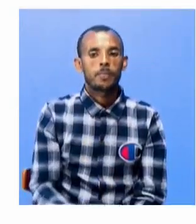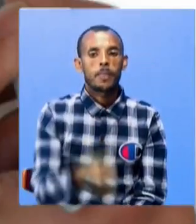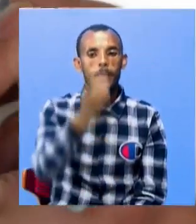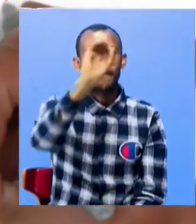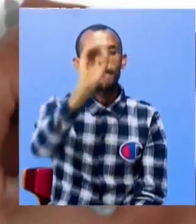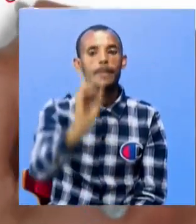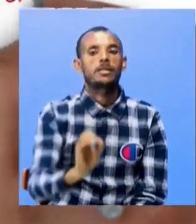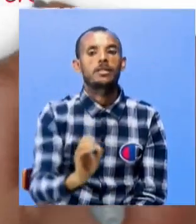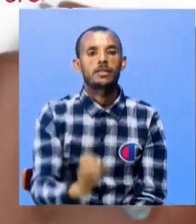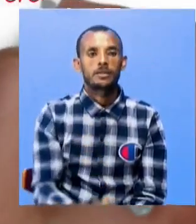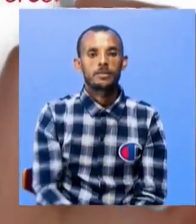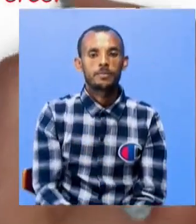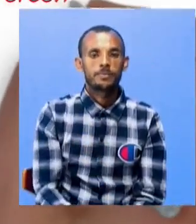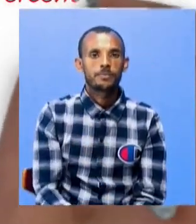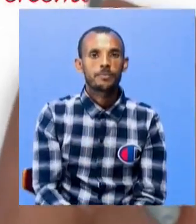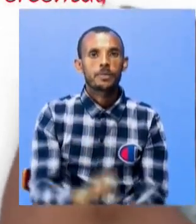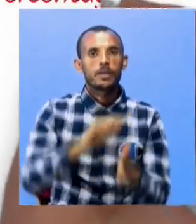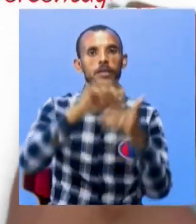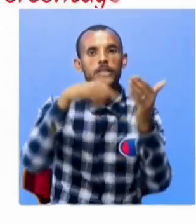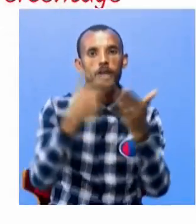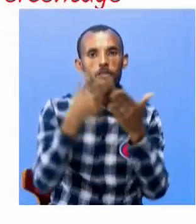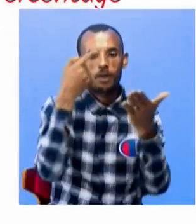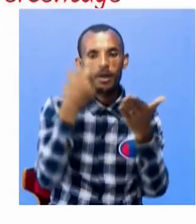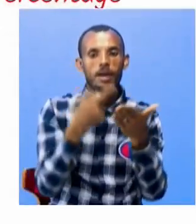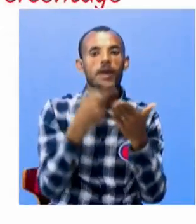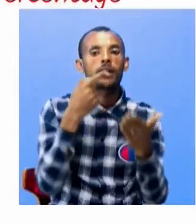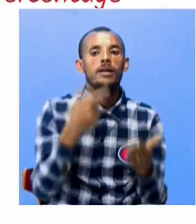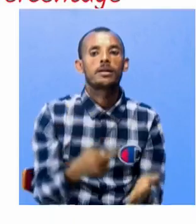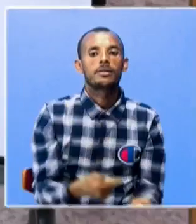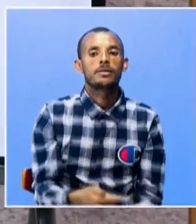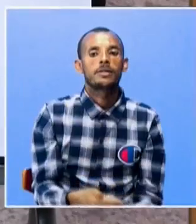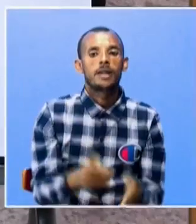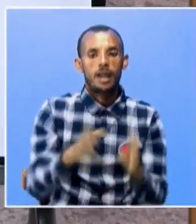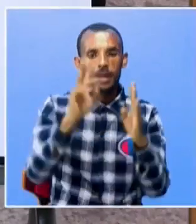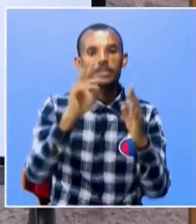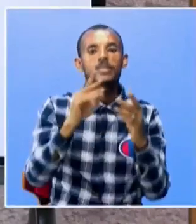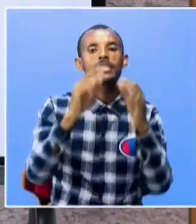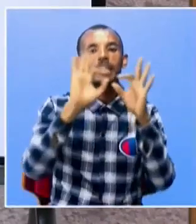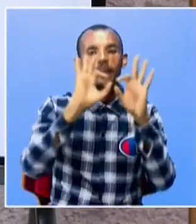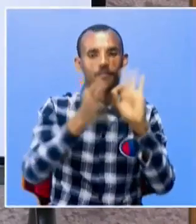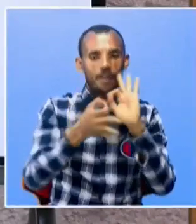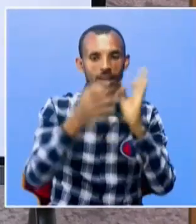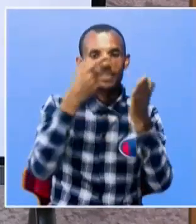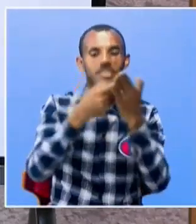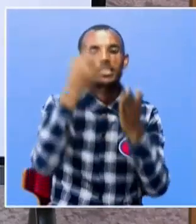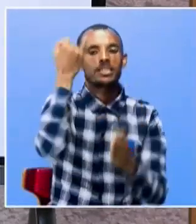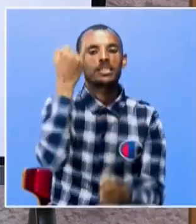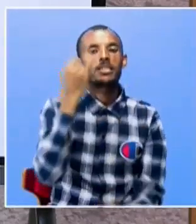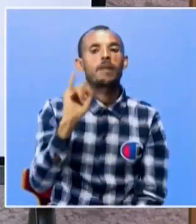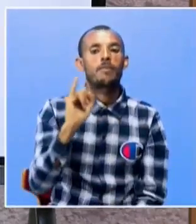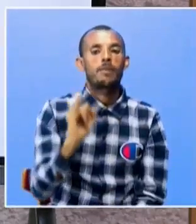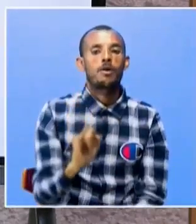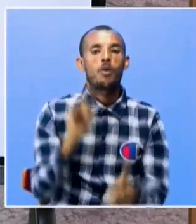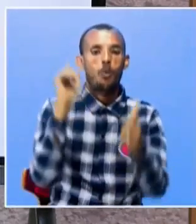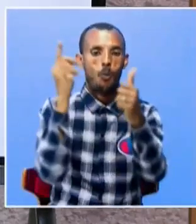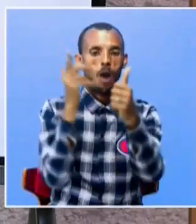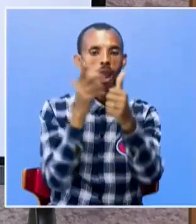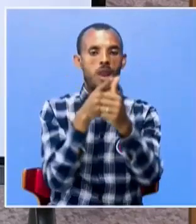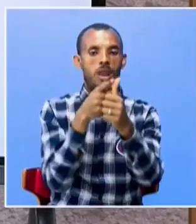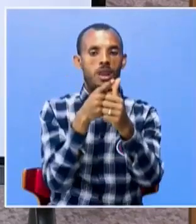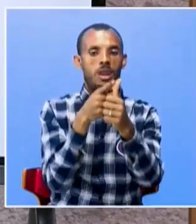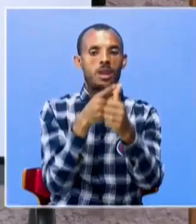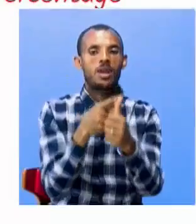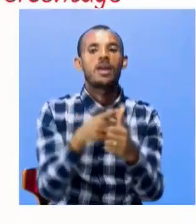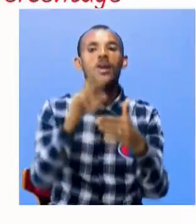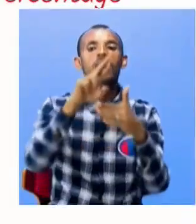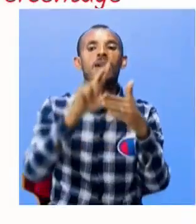percentage. Therefore here, let's define these terms. One,